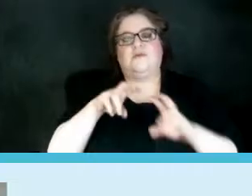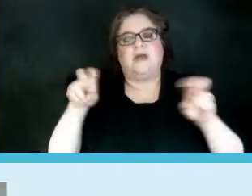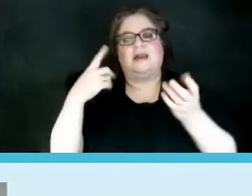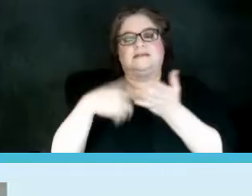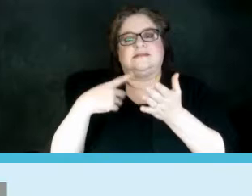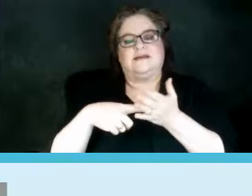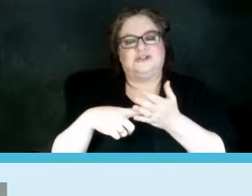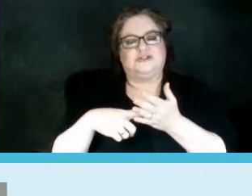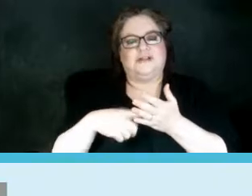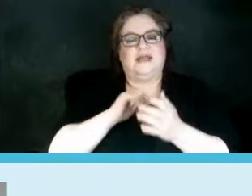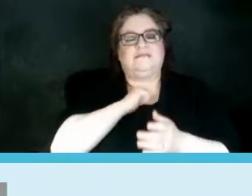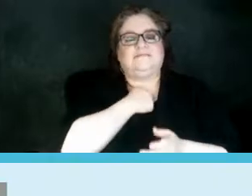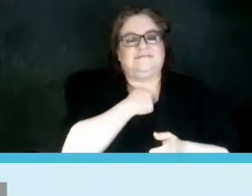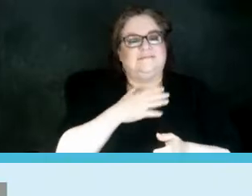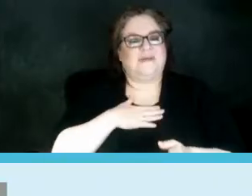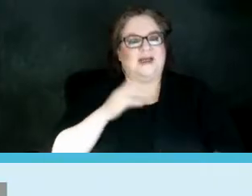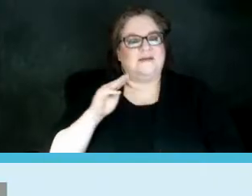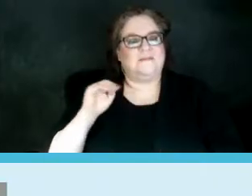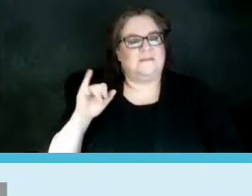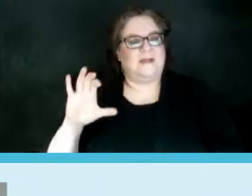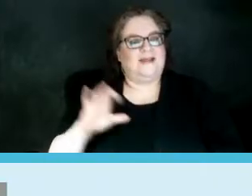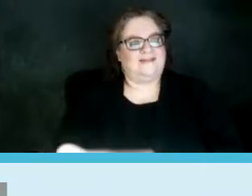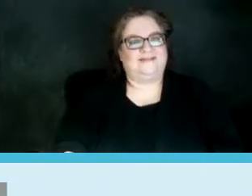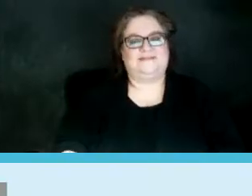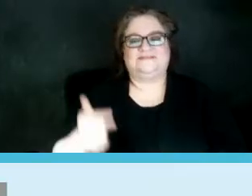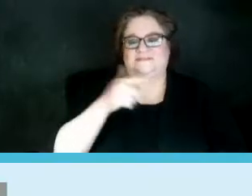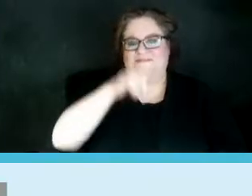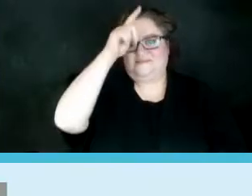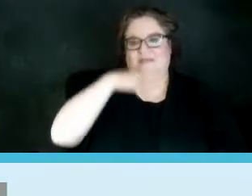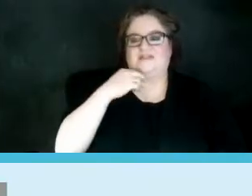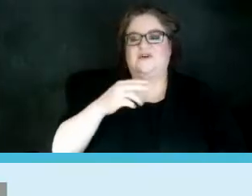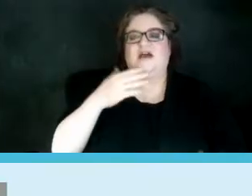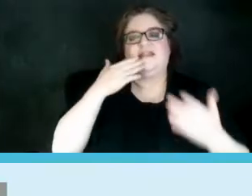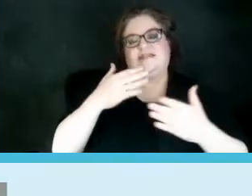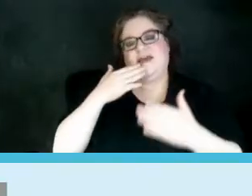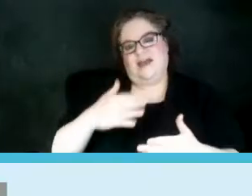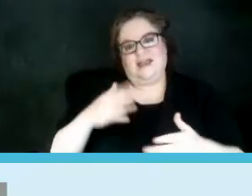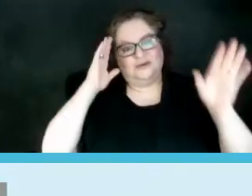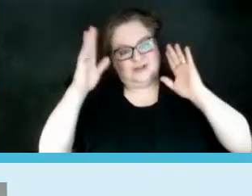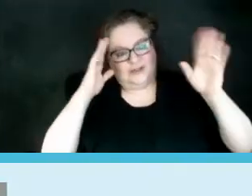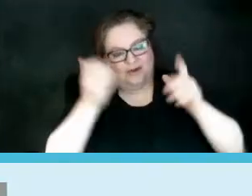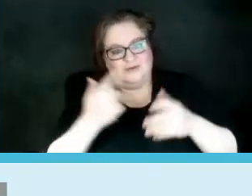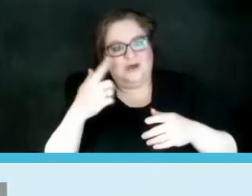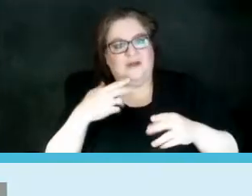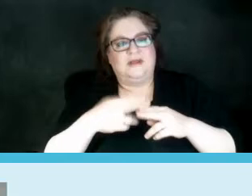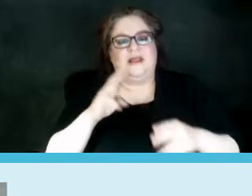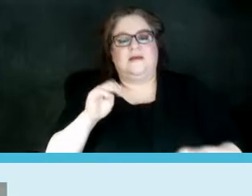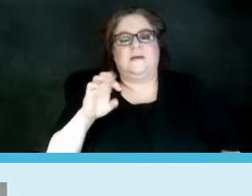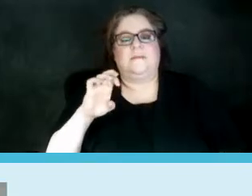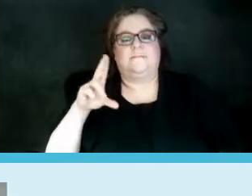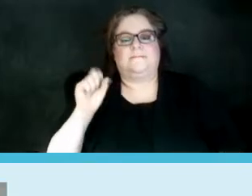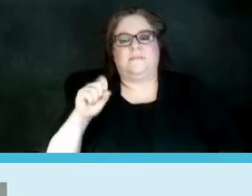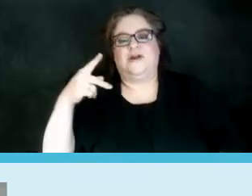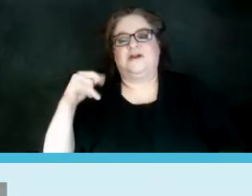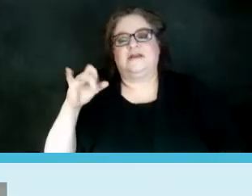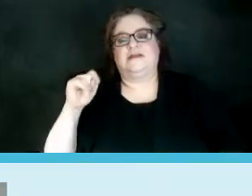mute my mic. Marcus, turn it over to you. Thank you, Kashasha. Good evening, everyone. My name is Marcus Pittman, currently